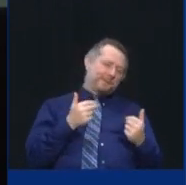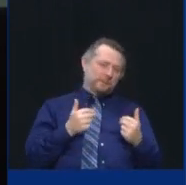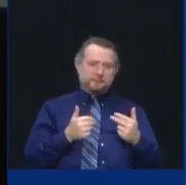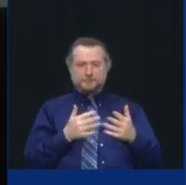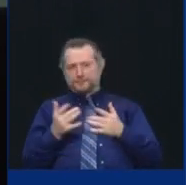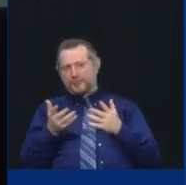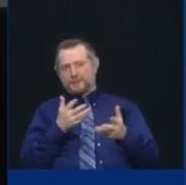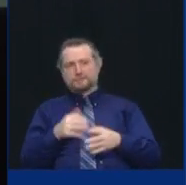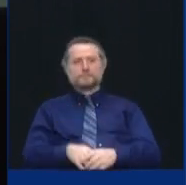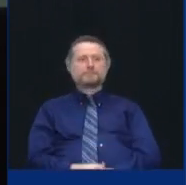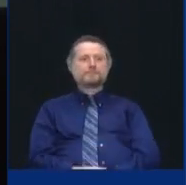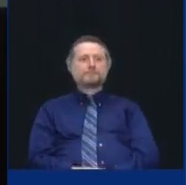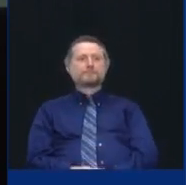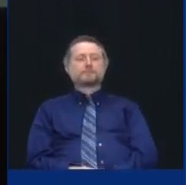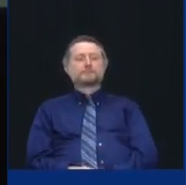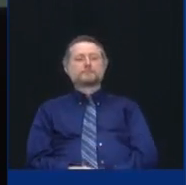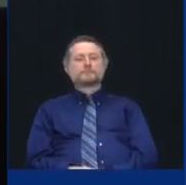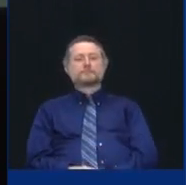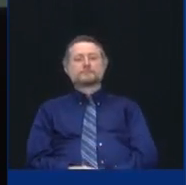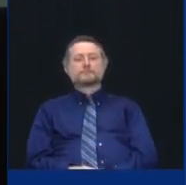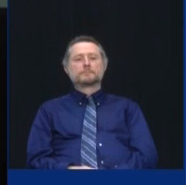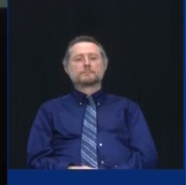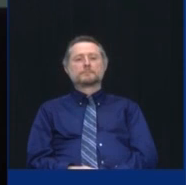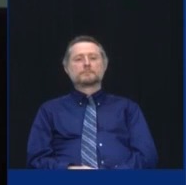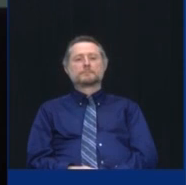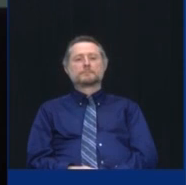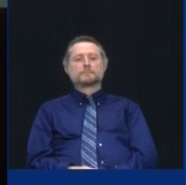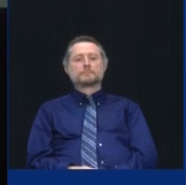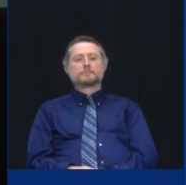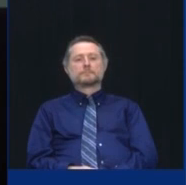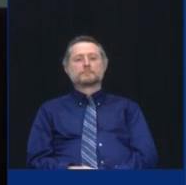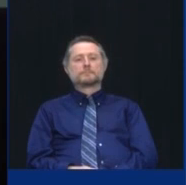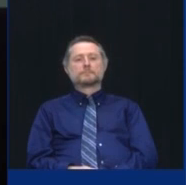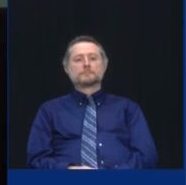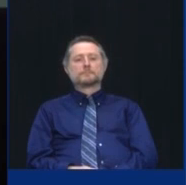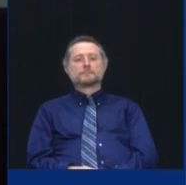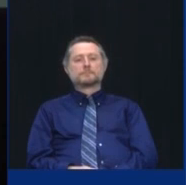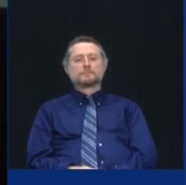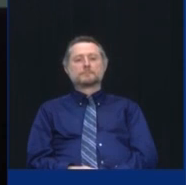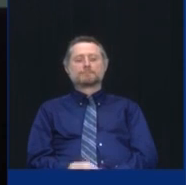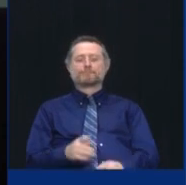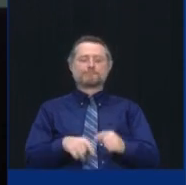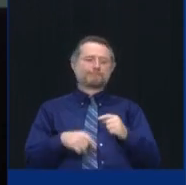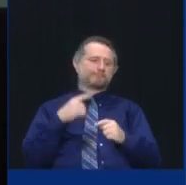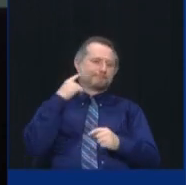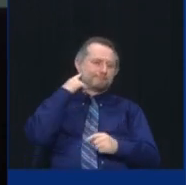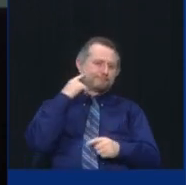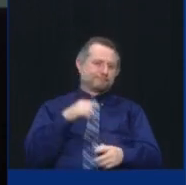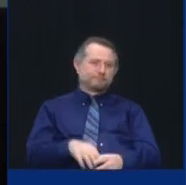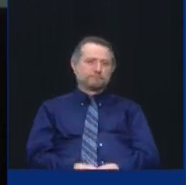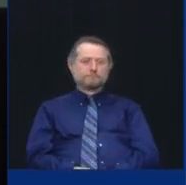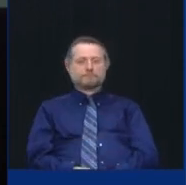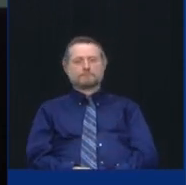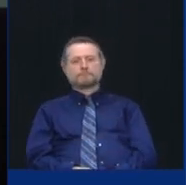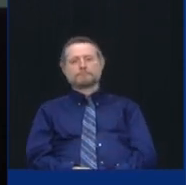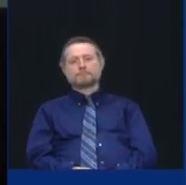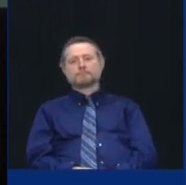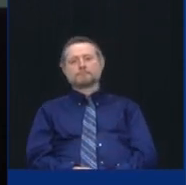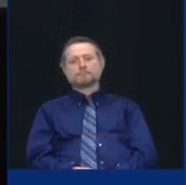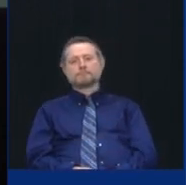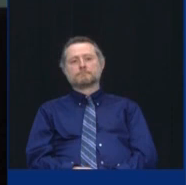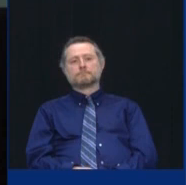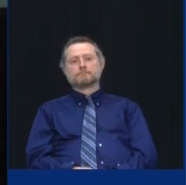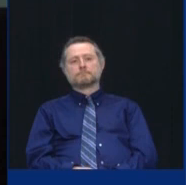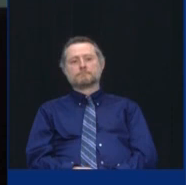follow up on the question of obviously, if someone is uncomfortable in certain settings, it's not harassment. However, the question is about you